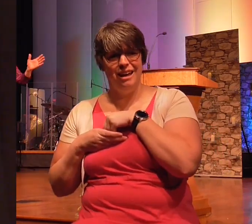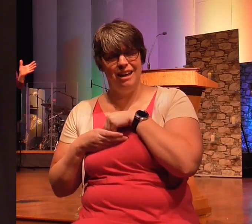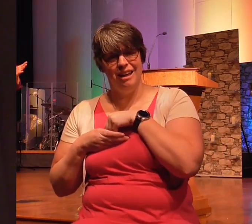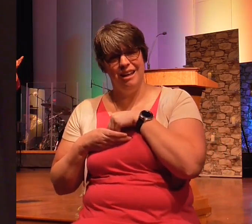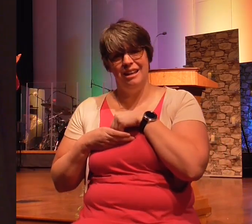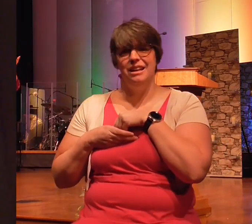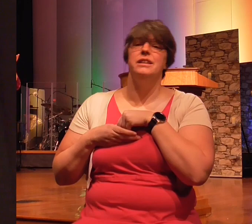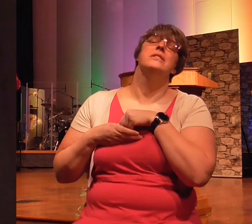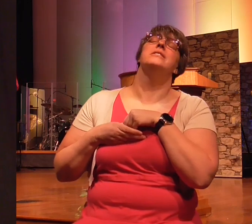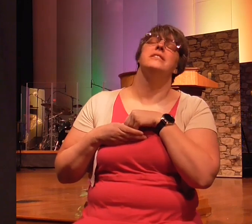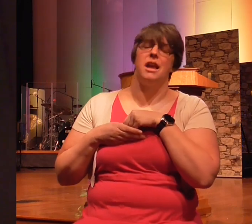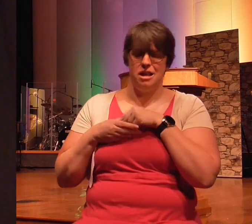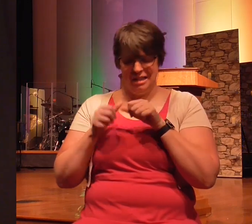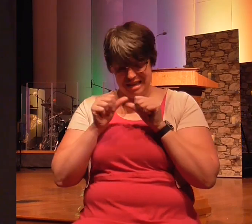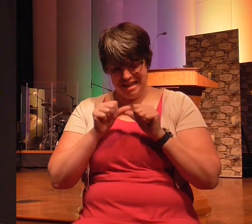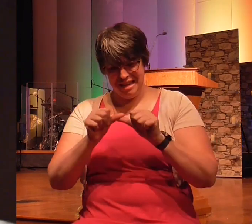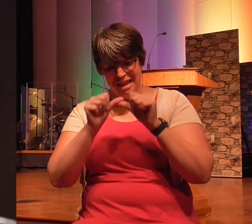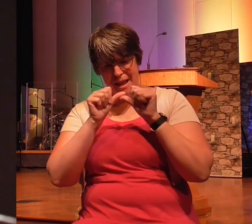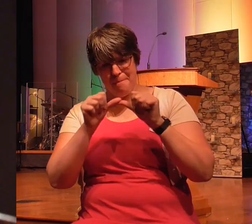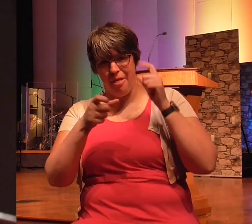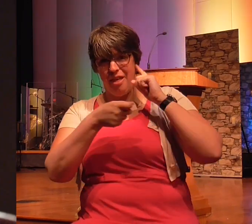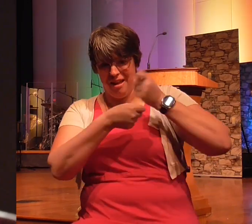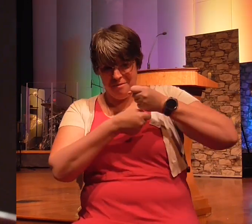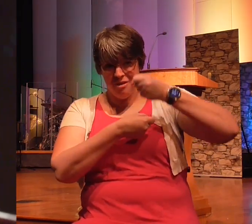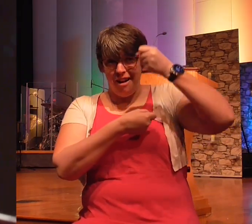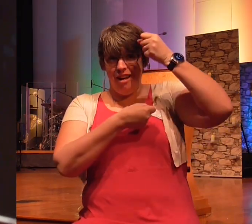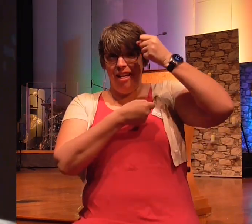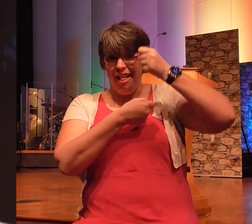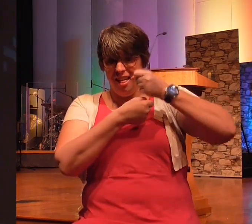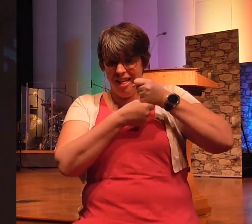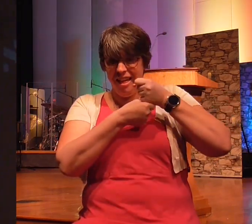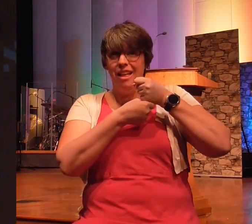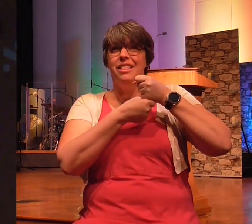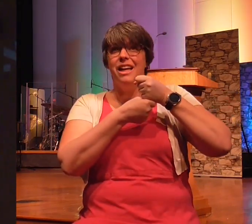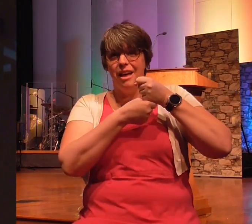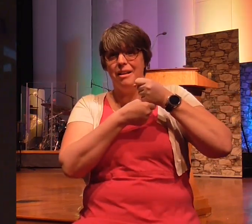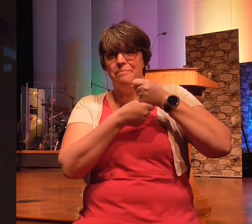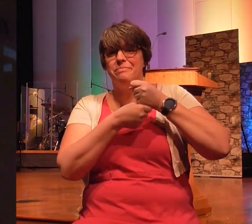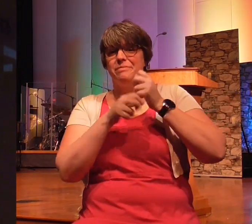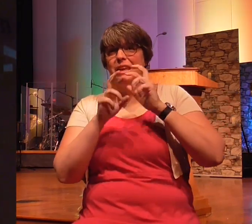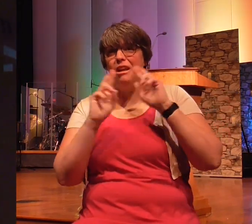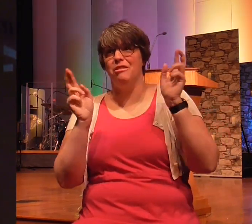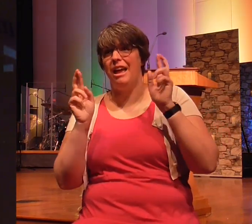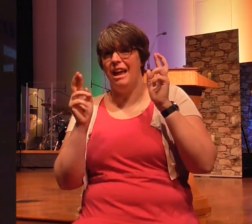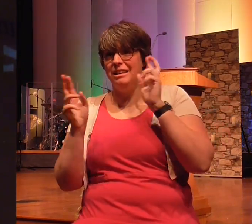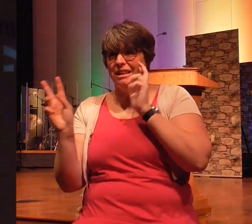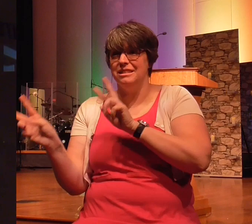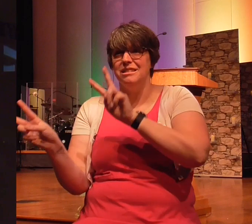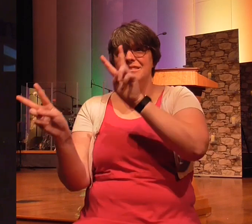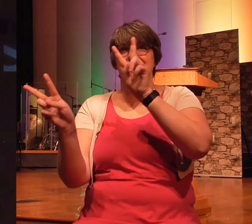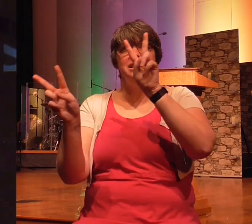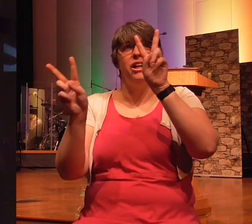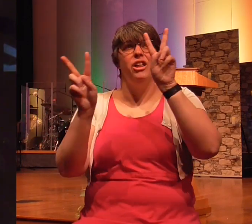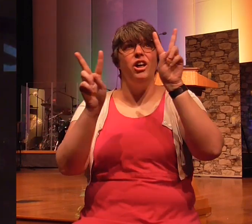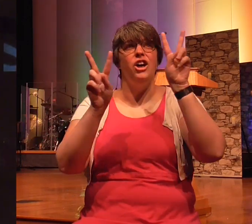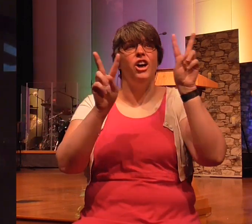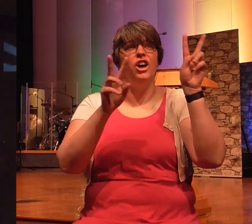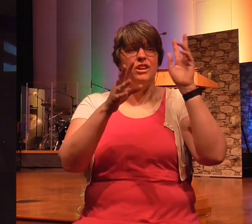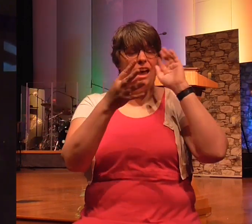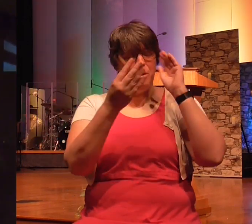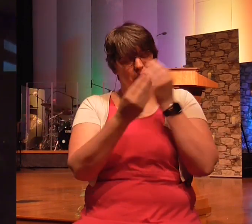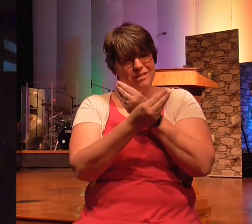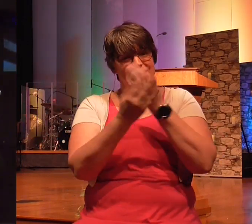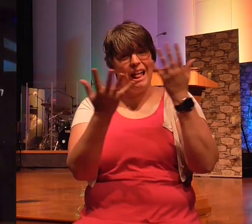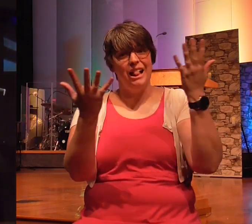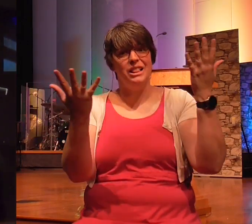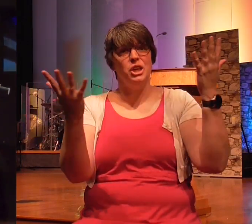again. Hold tight to your umbrella. Well, darling, I'm just trying to tell you